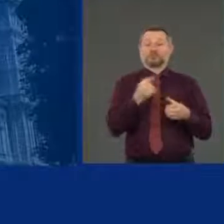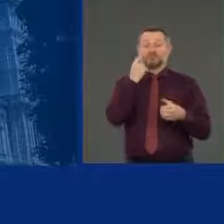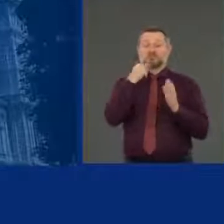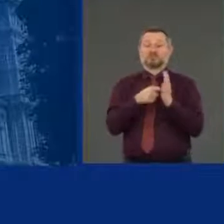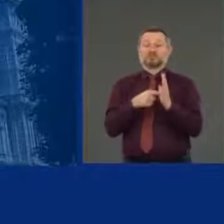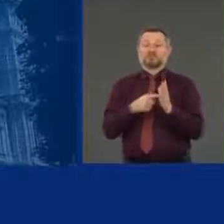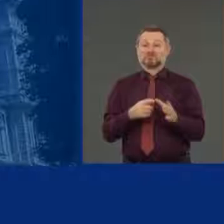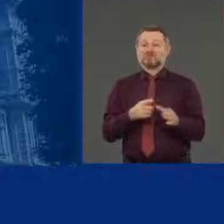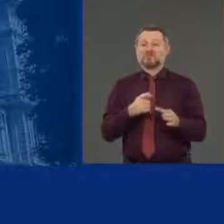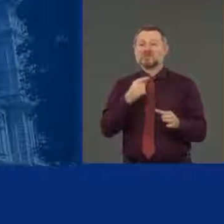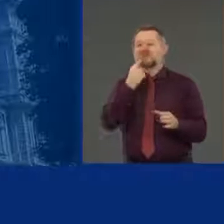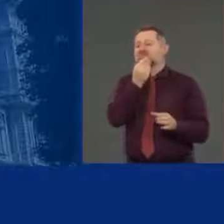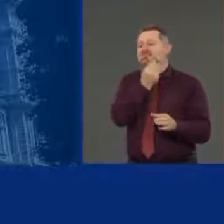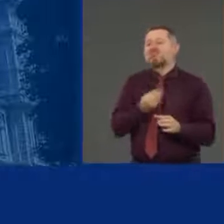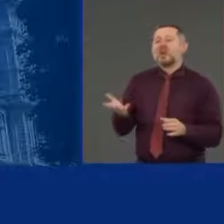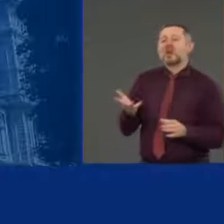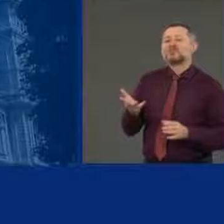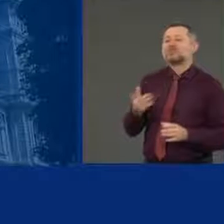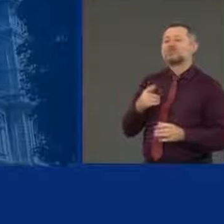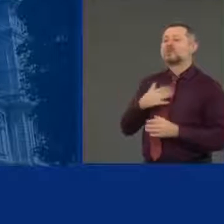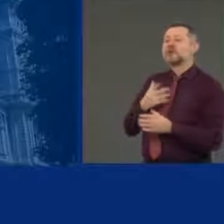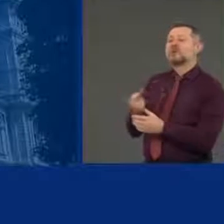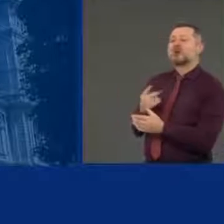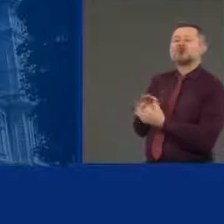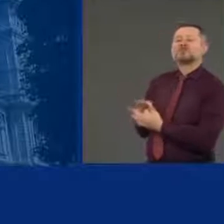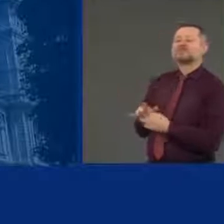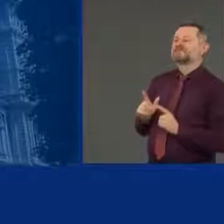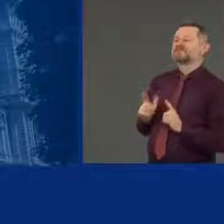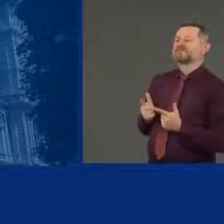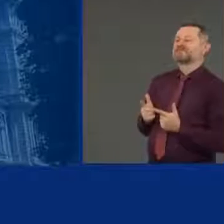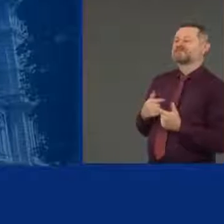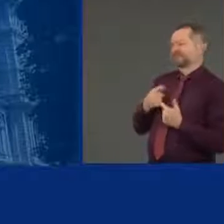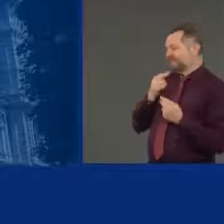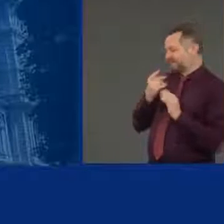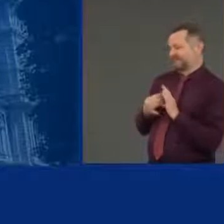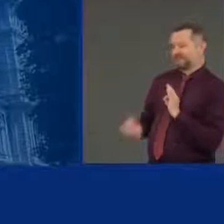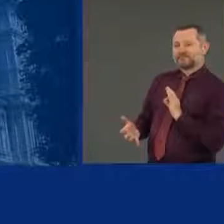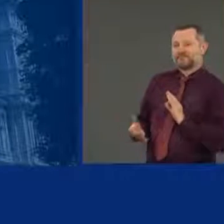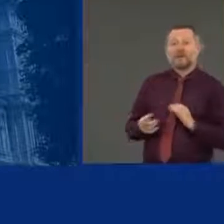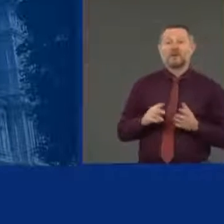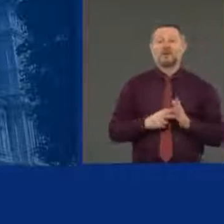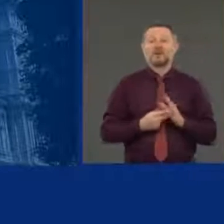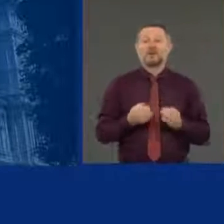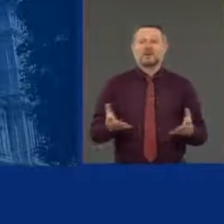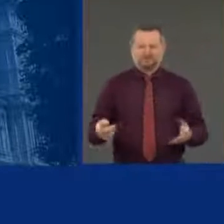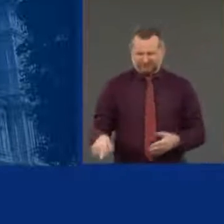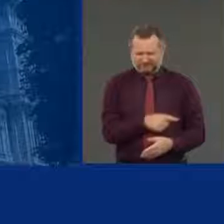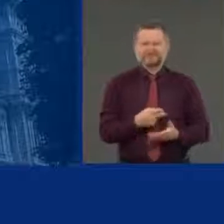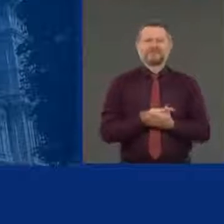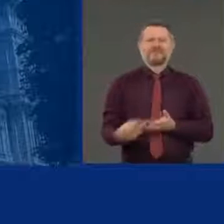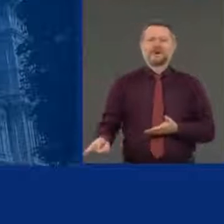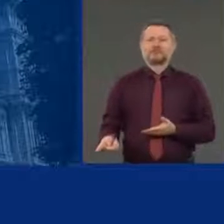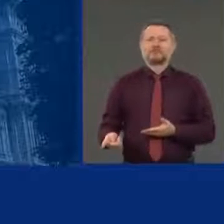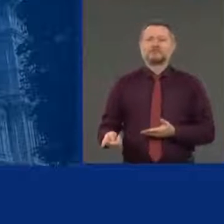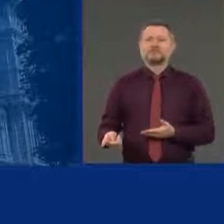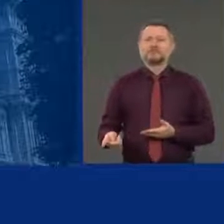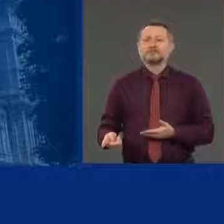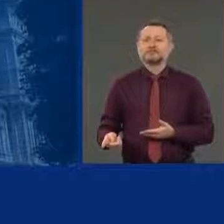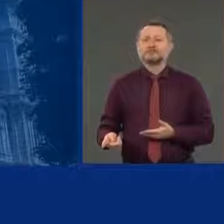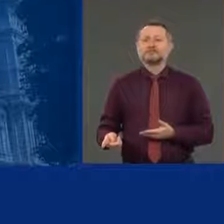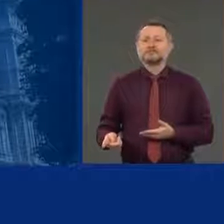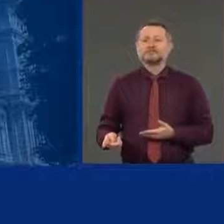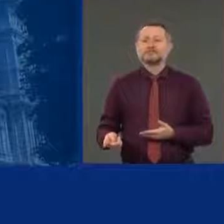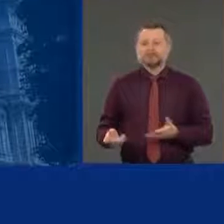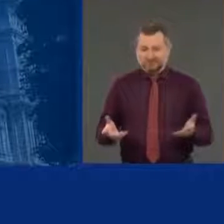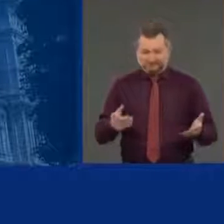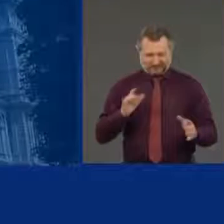the relationship isn't working, then it's not working. By definition, it's not